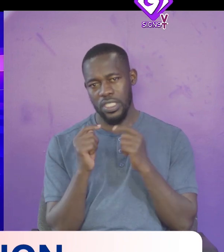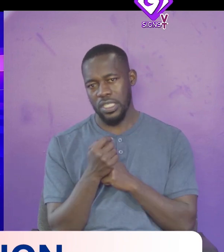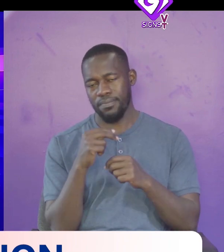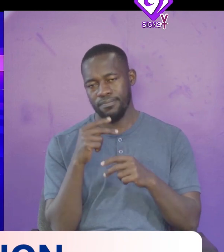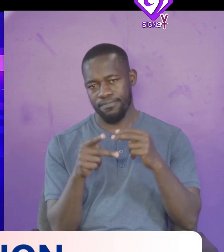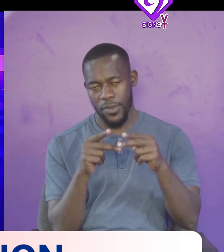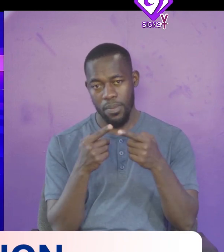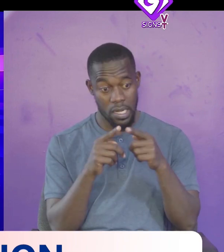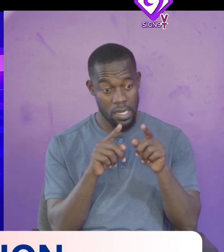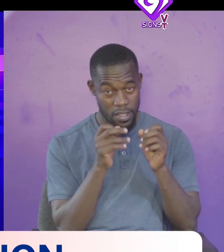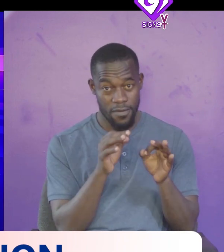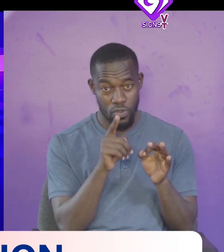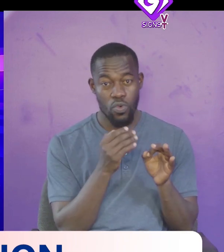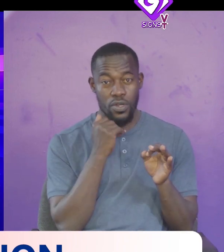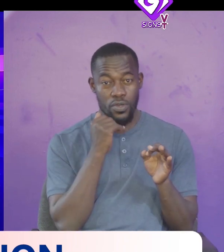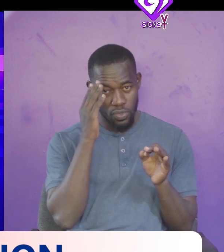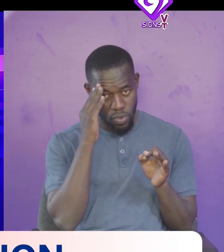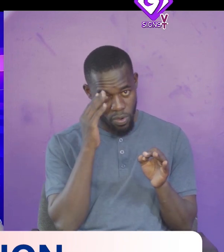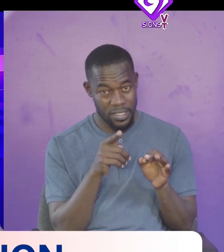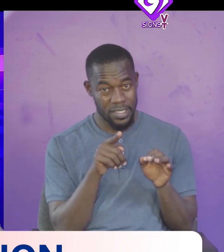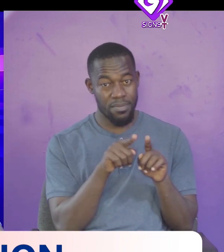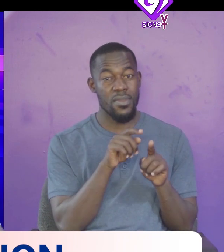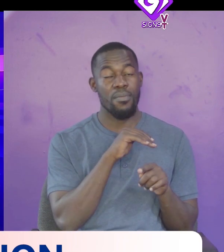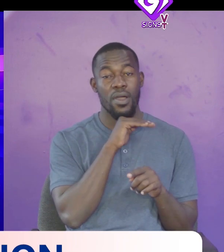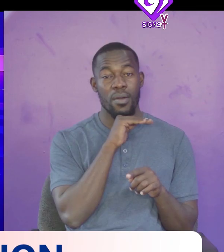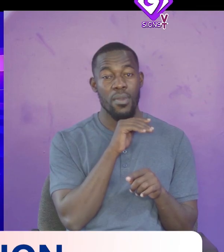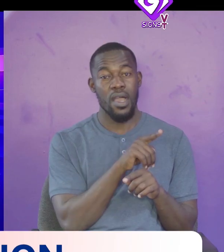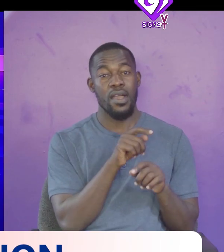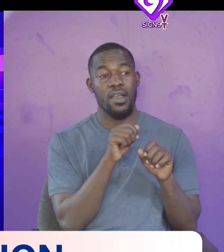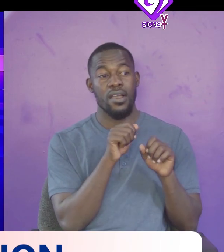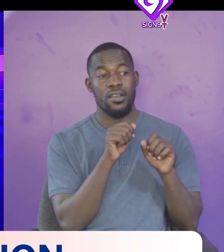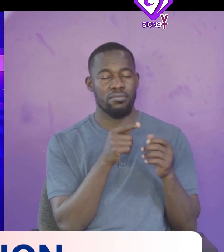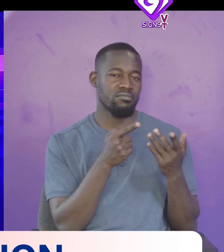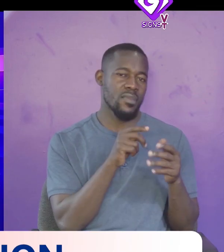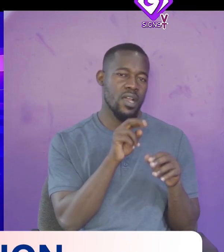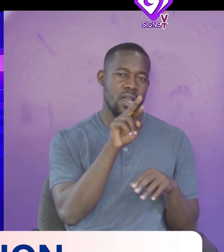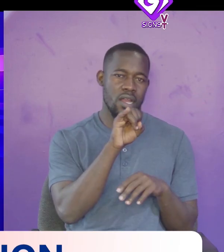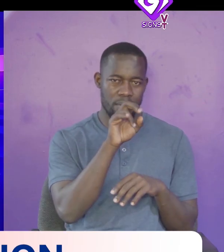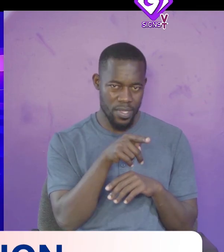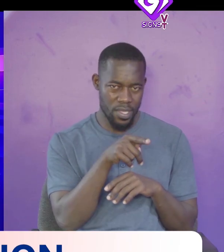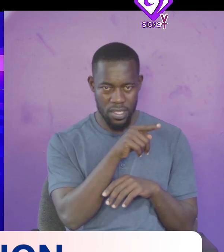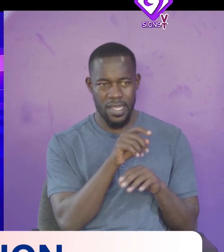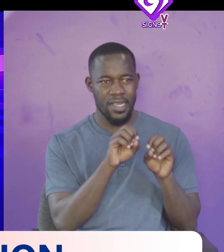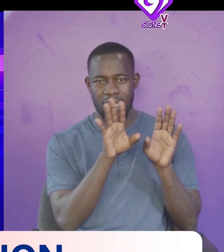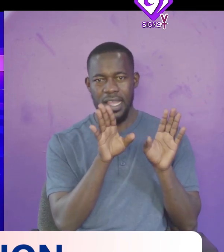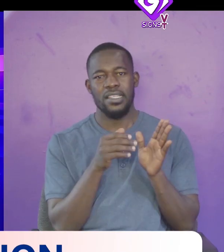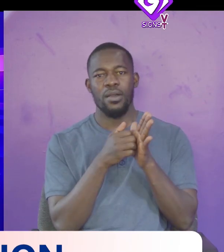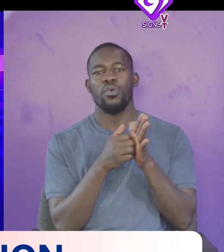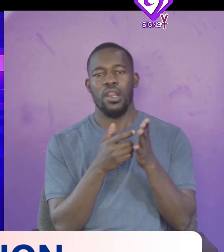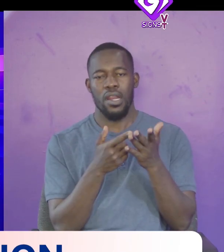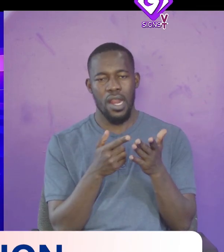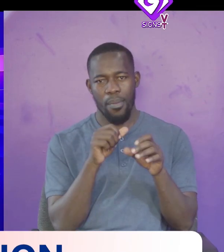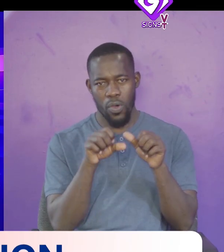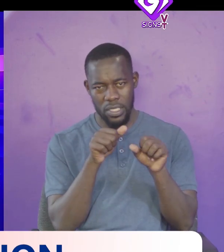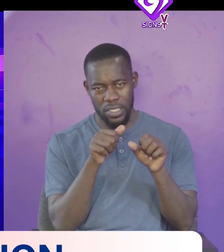is, right, then the late Raila Odinga, may his soul rest in peace, is a very clear example of what referendums,